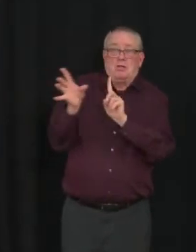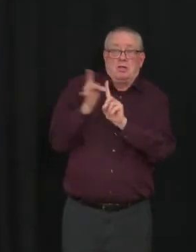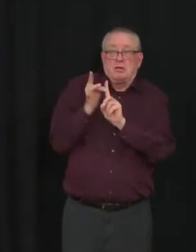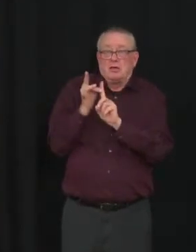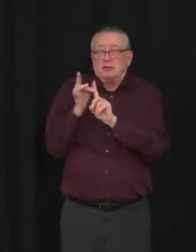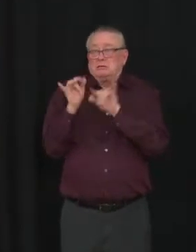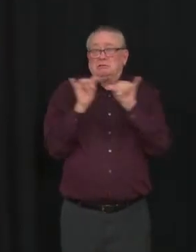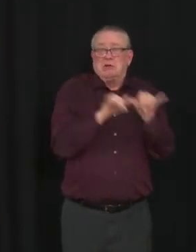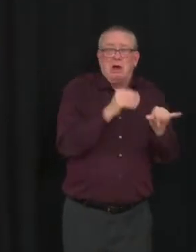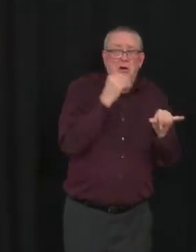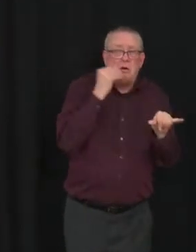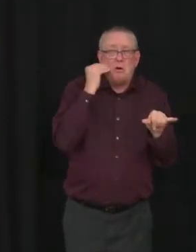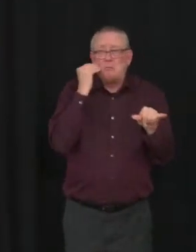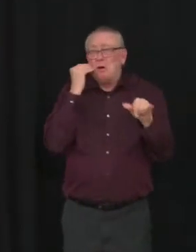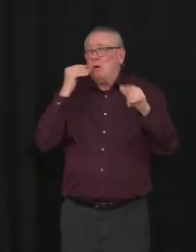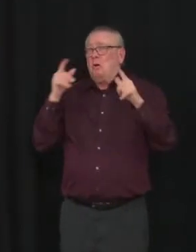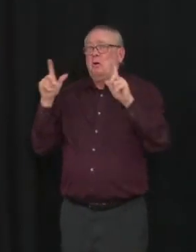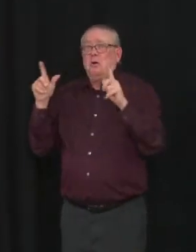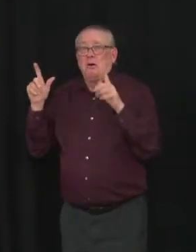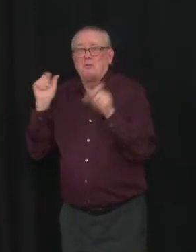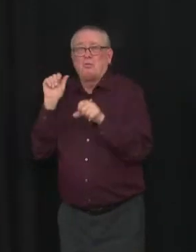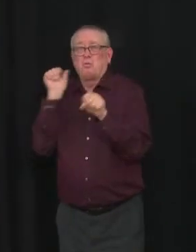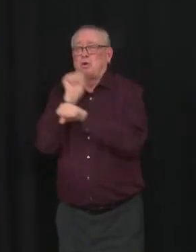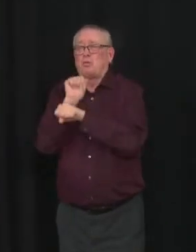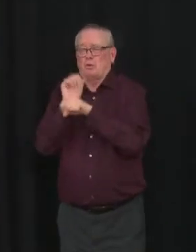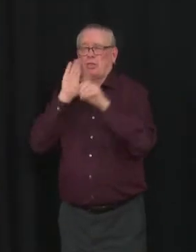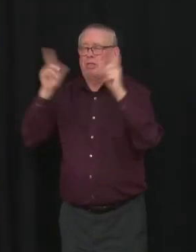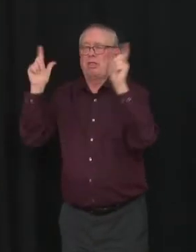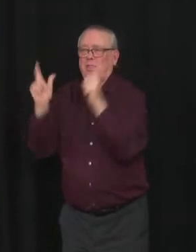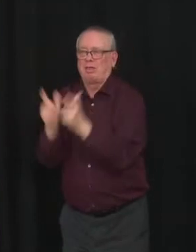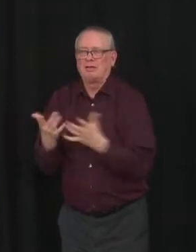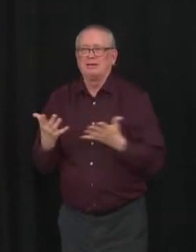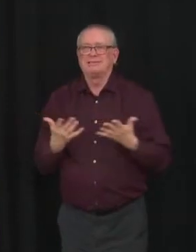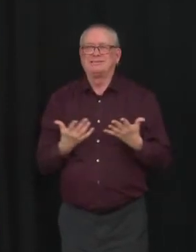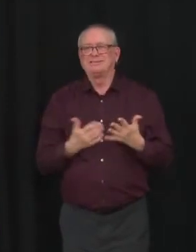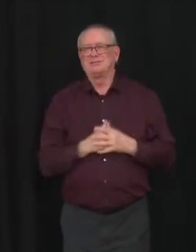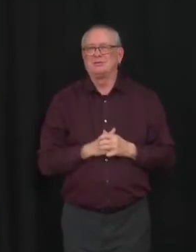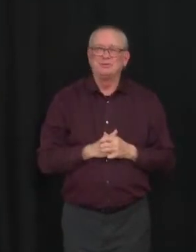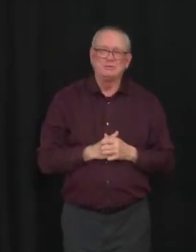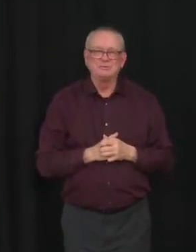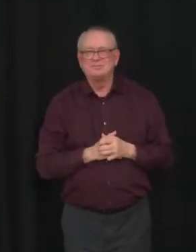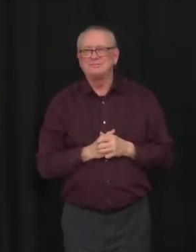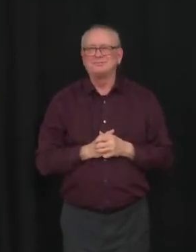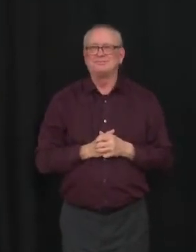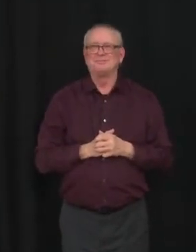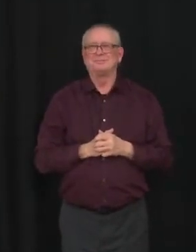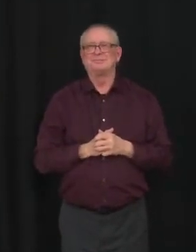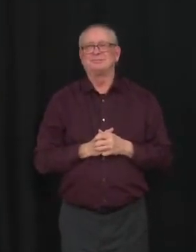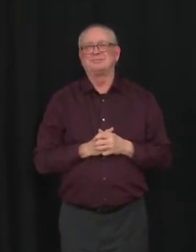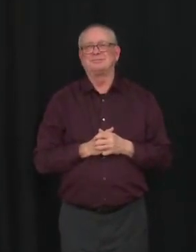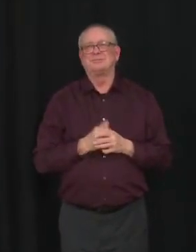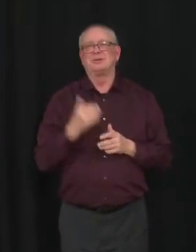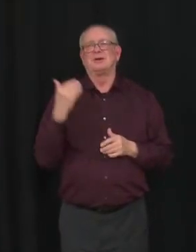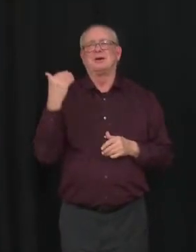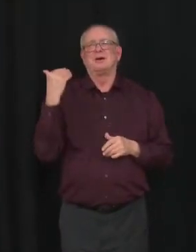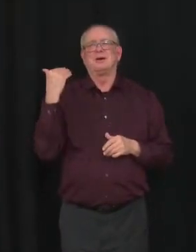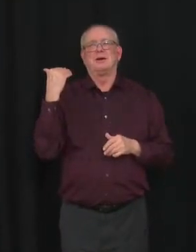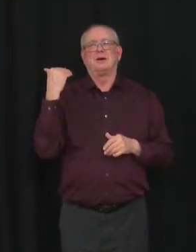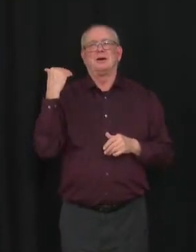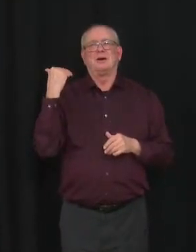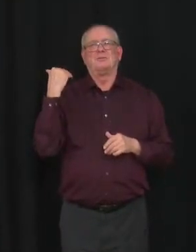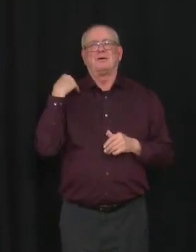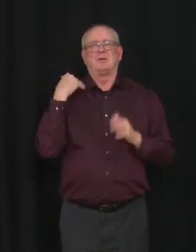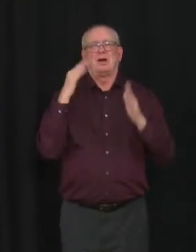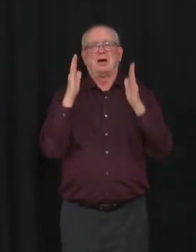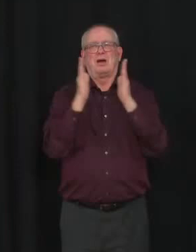follow-up? Yes, thank you. My second question is, in previous waves, you had asked Albertans to exercise personal